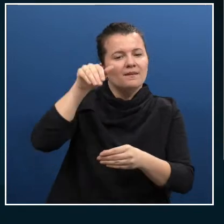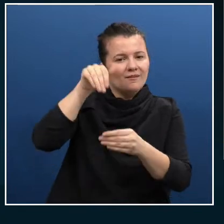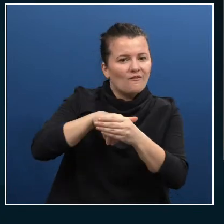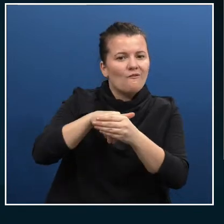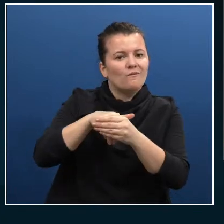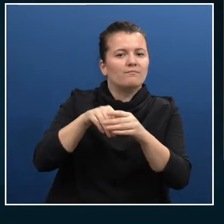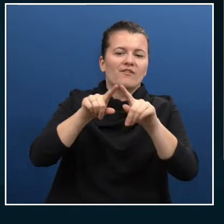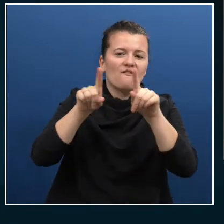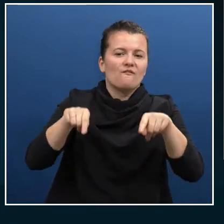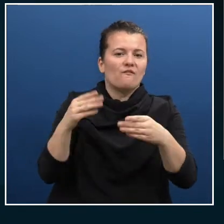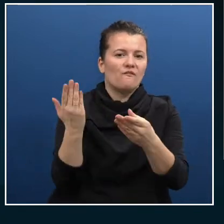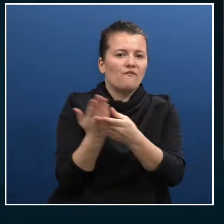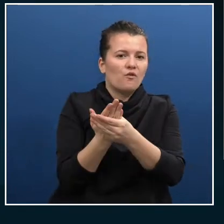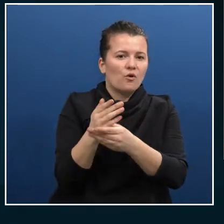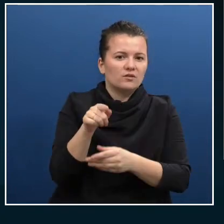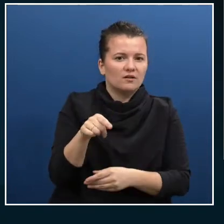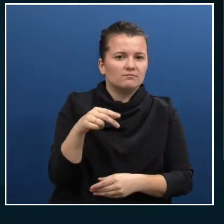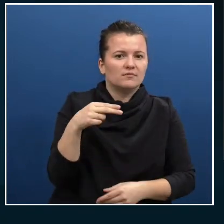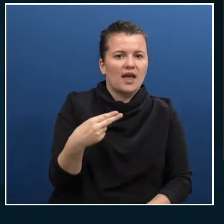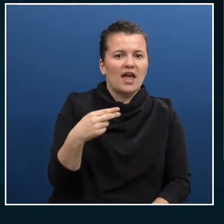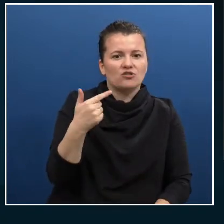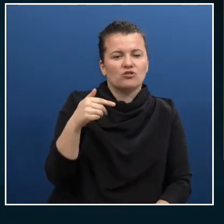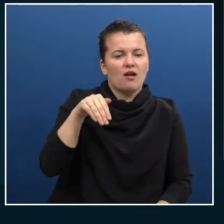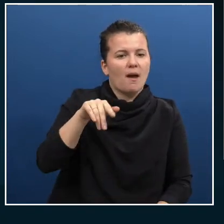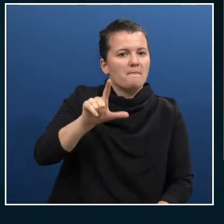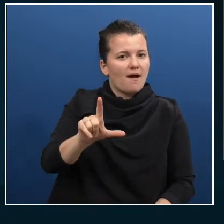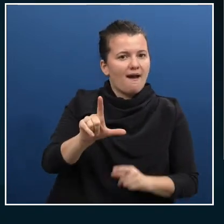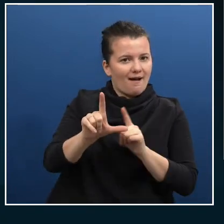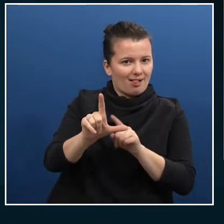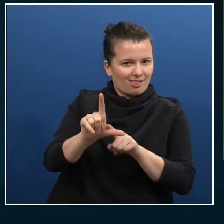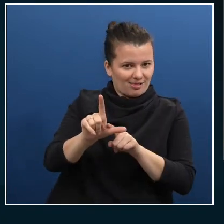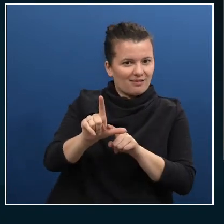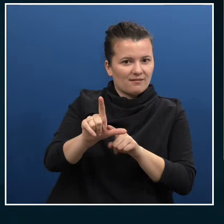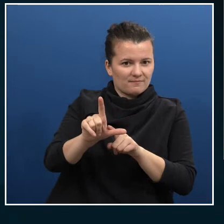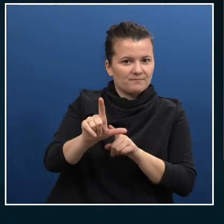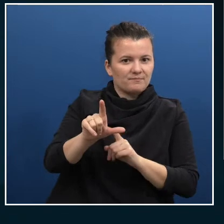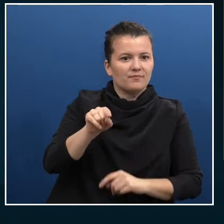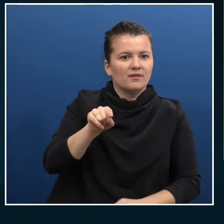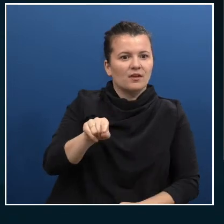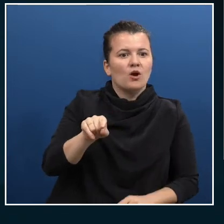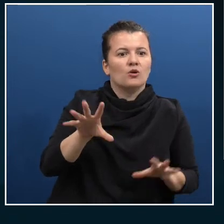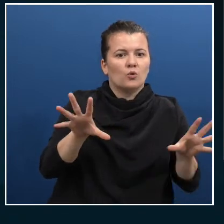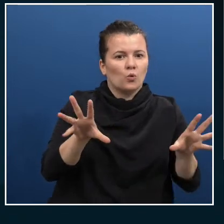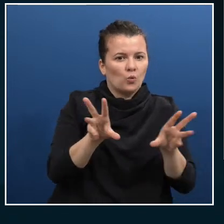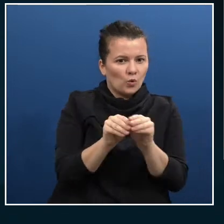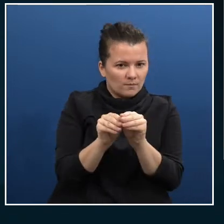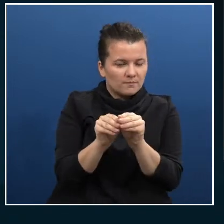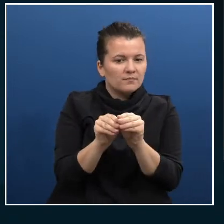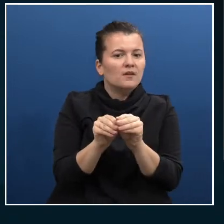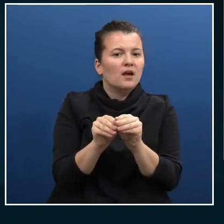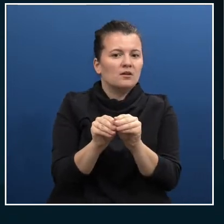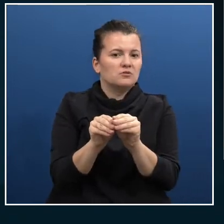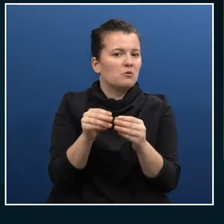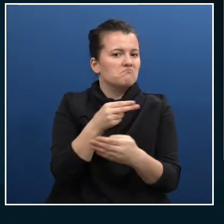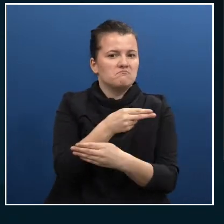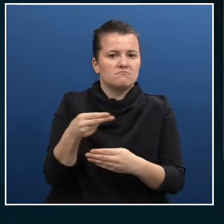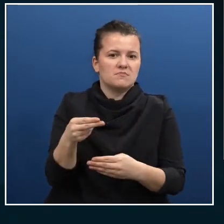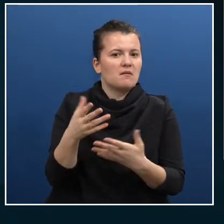the HTML files that can be rated by Hugo when you run